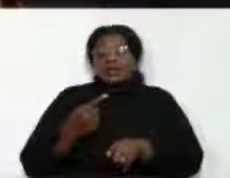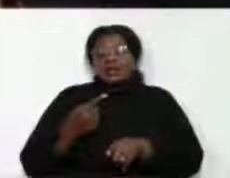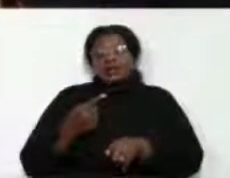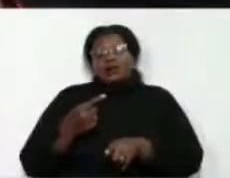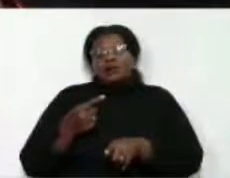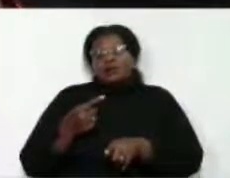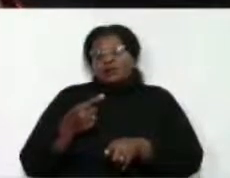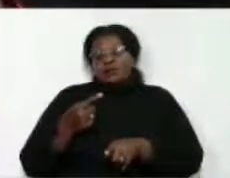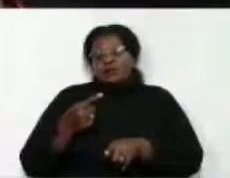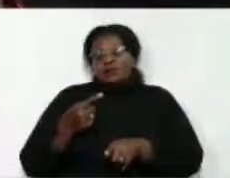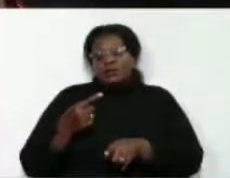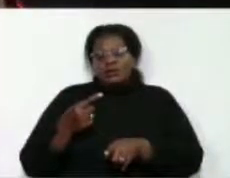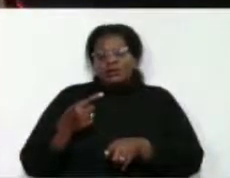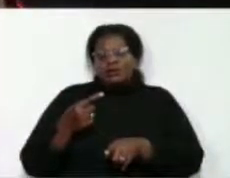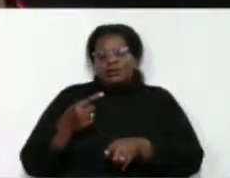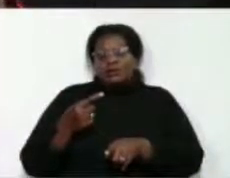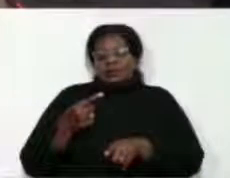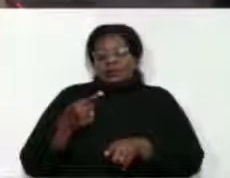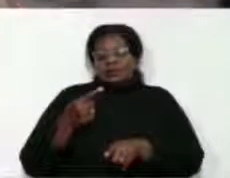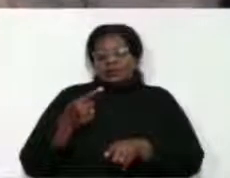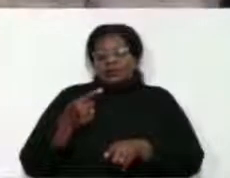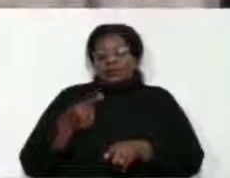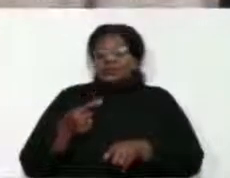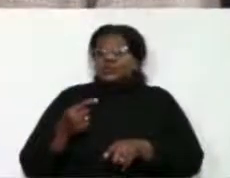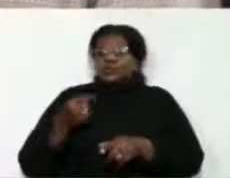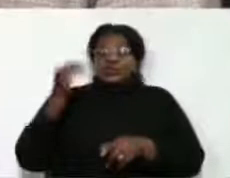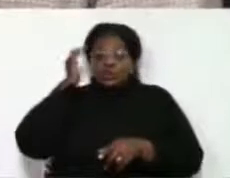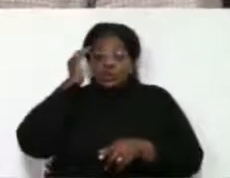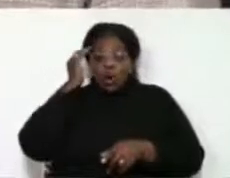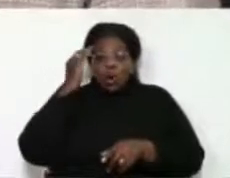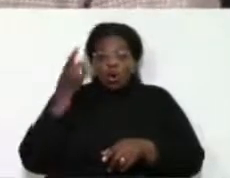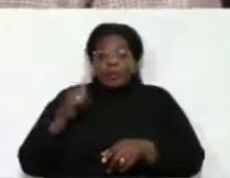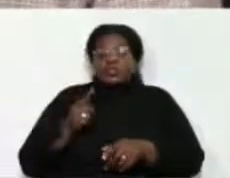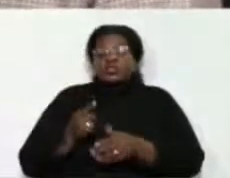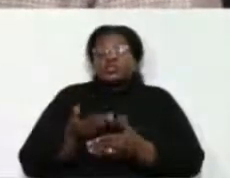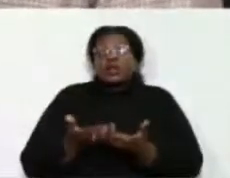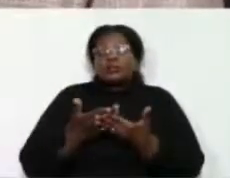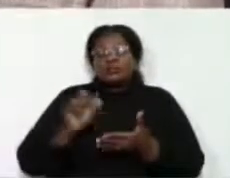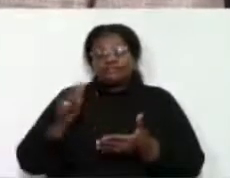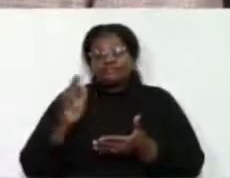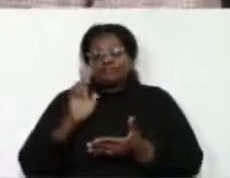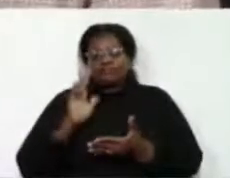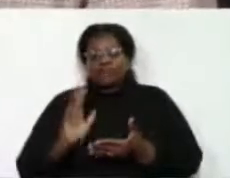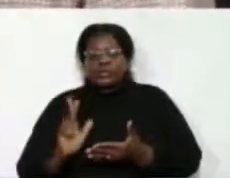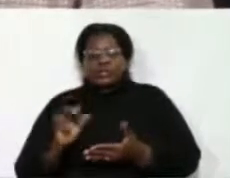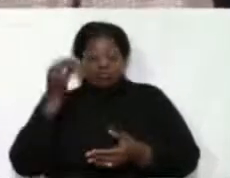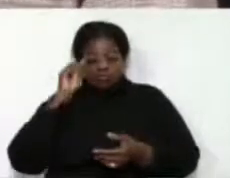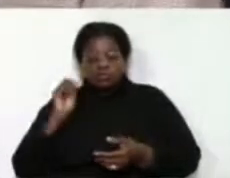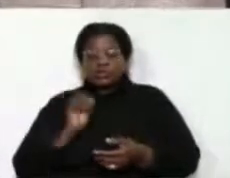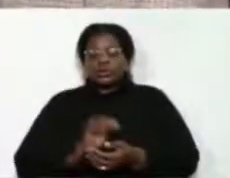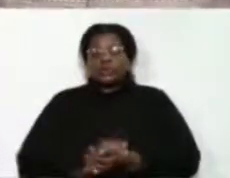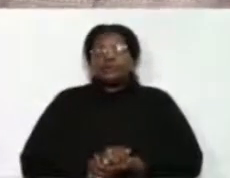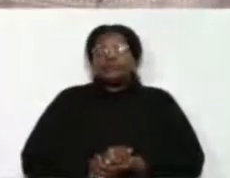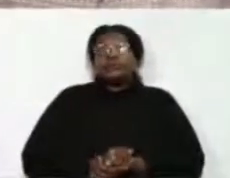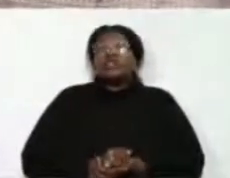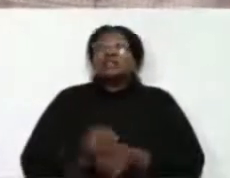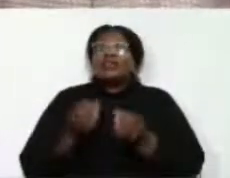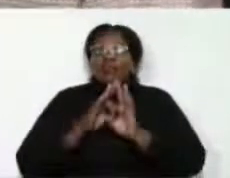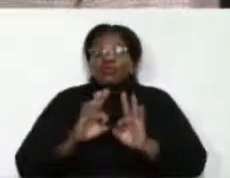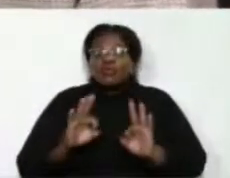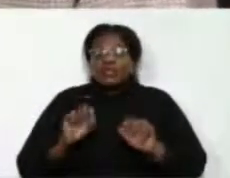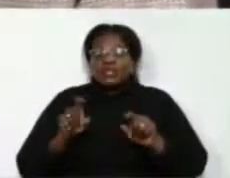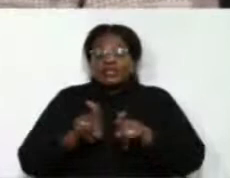that doesn't feel threatened. Yeah. So, but there's also a disadvantage to mentoring, is the fact that it's kind of, as we say, it's for free, it's kind of